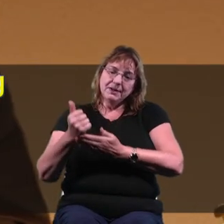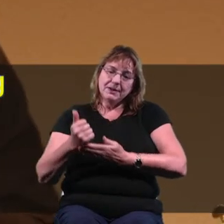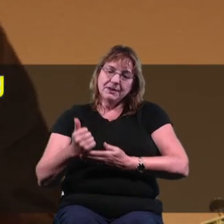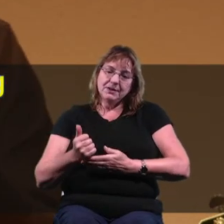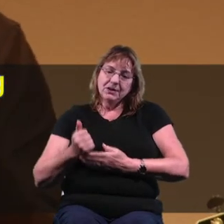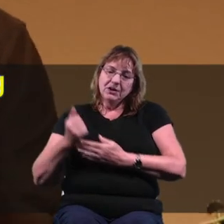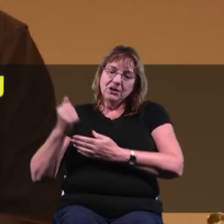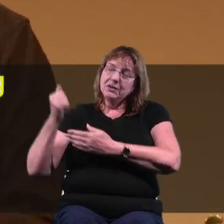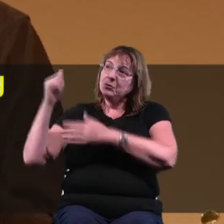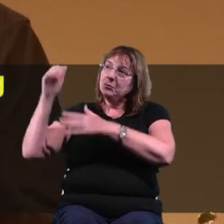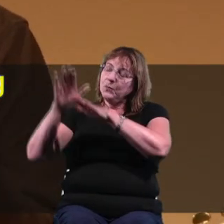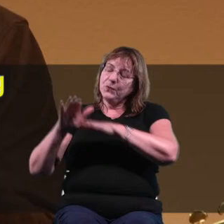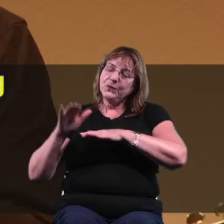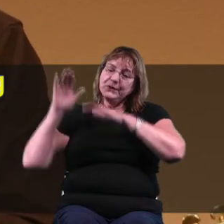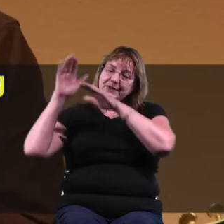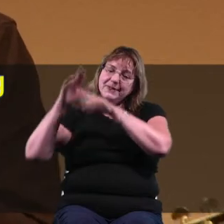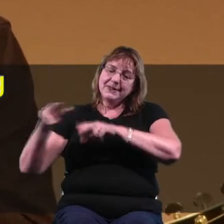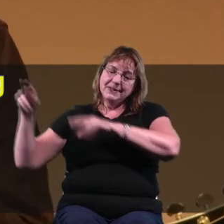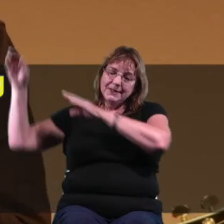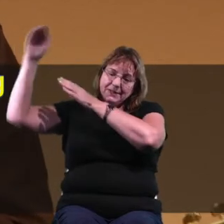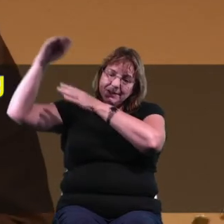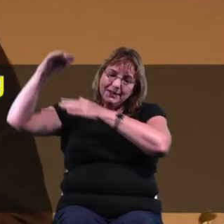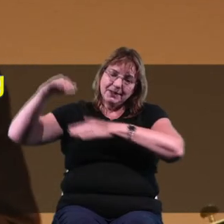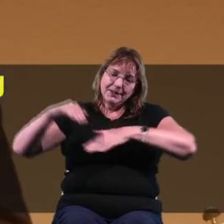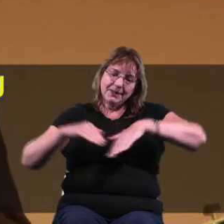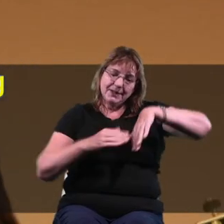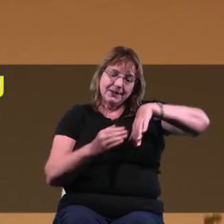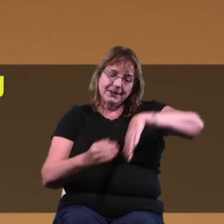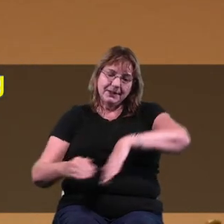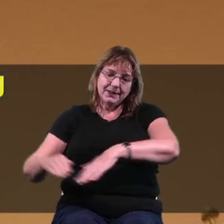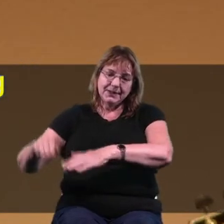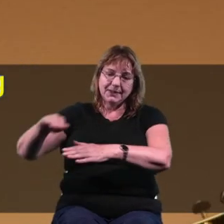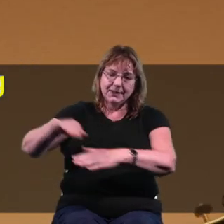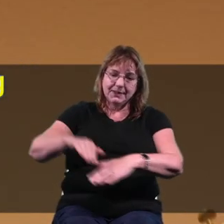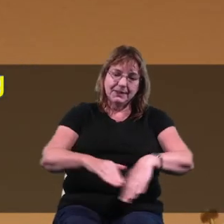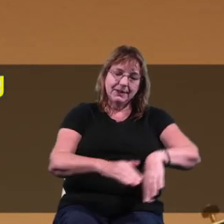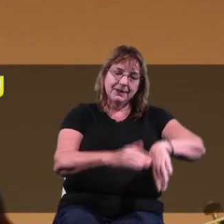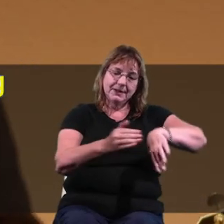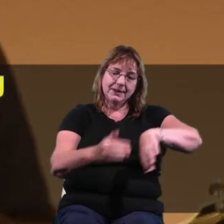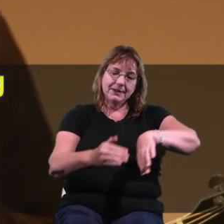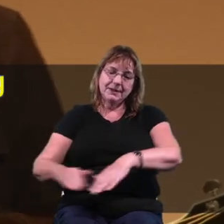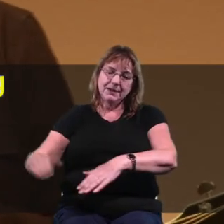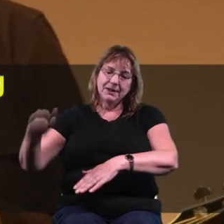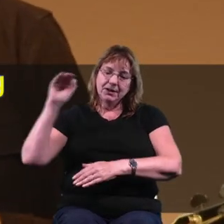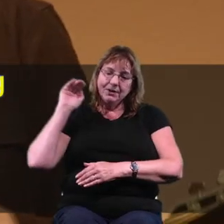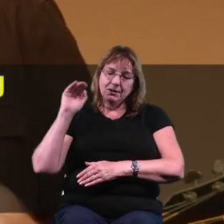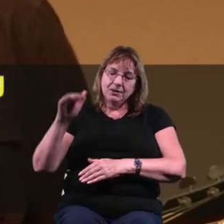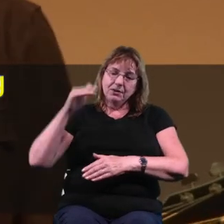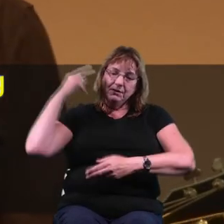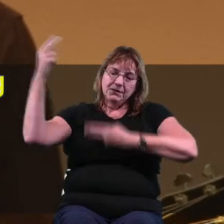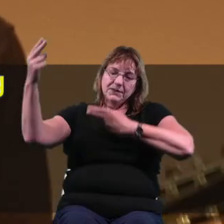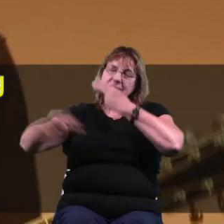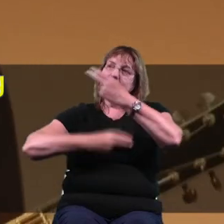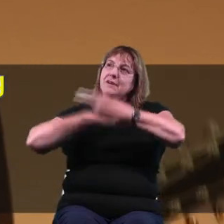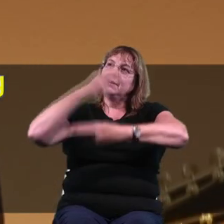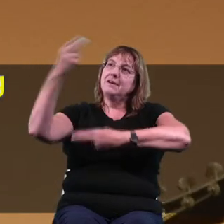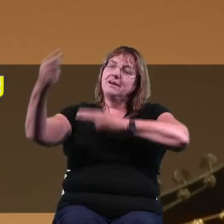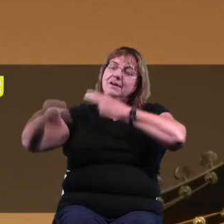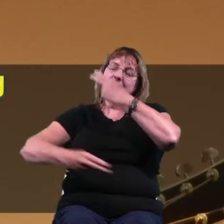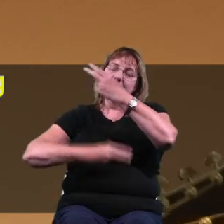grace, streams of mercy never ceasing, called